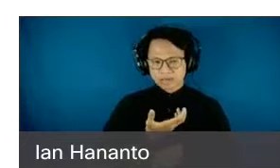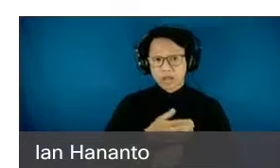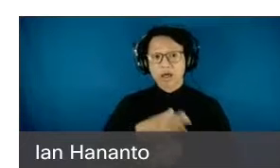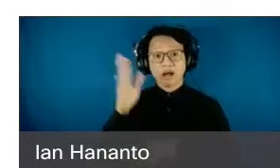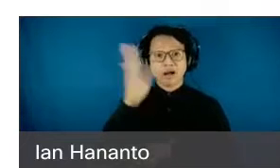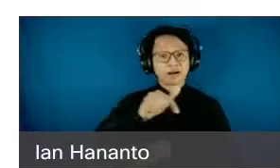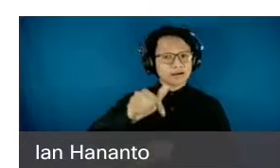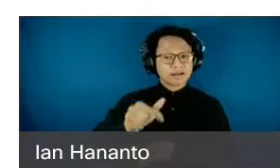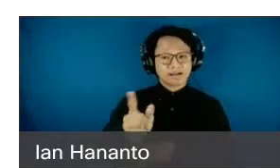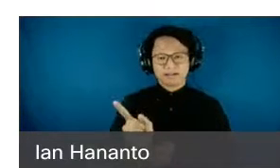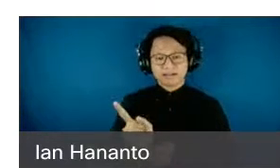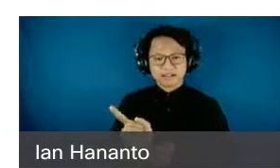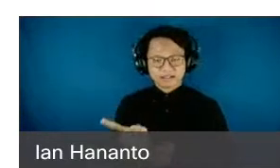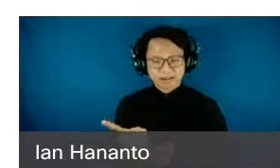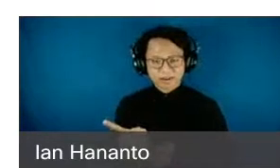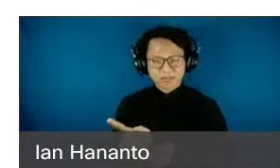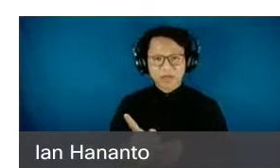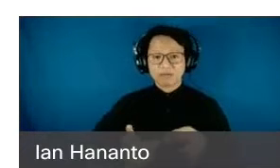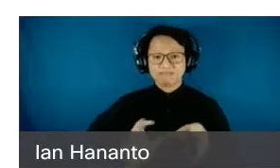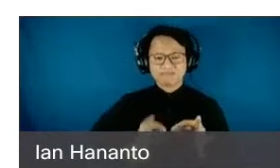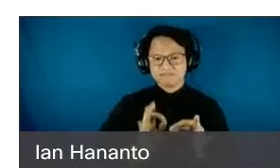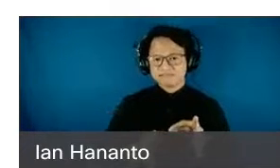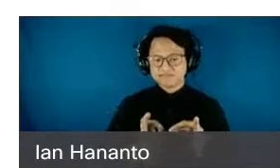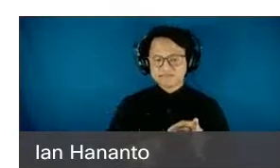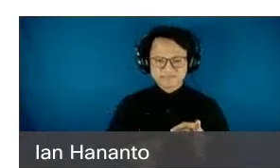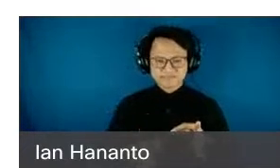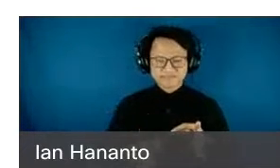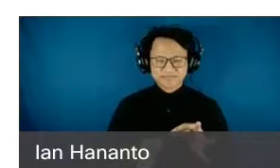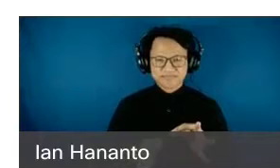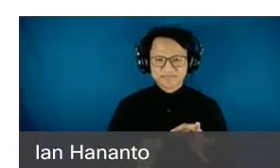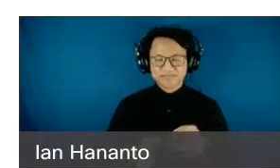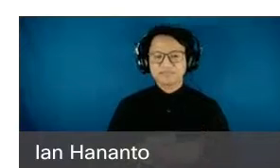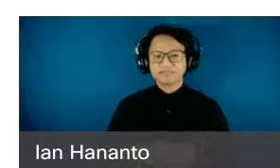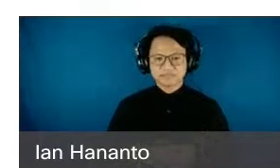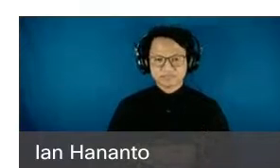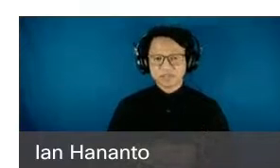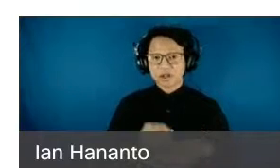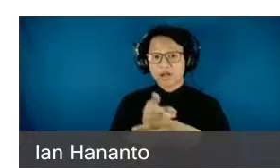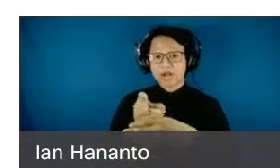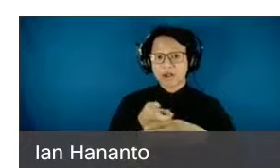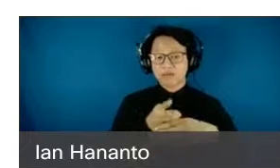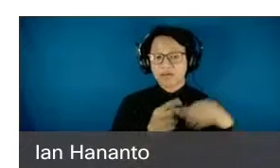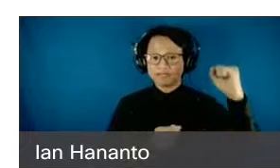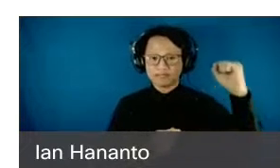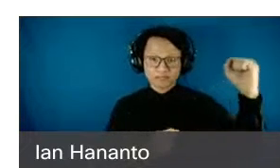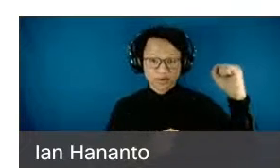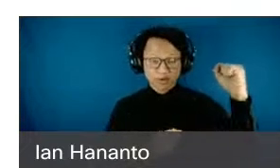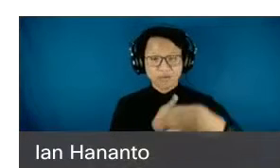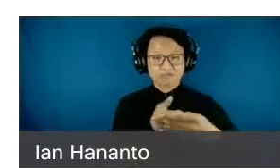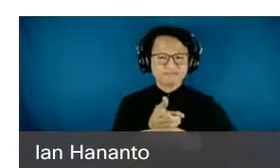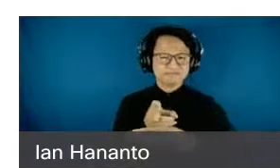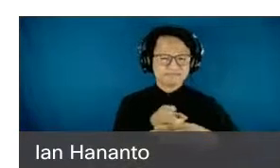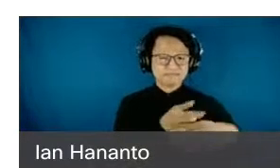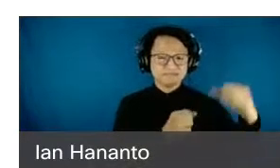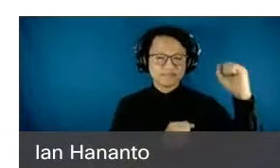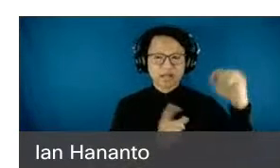will have sign language interpreters by way of video on the side of your screens. And we